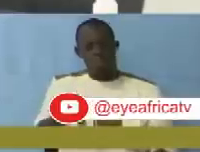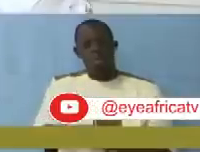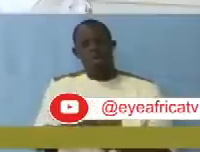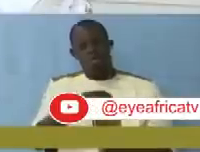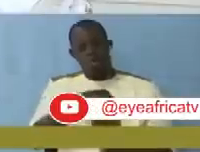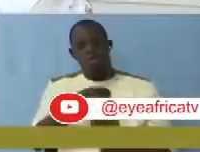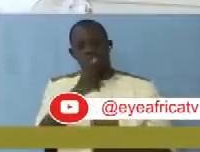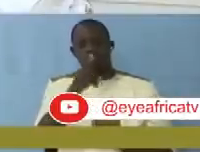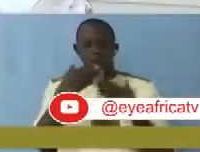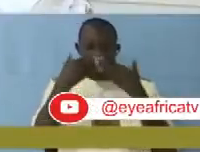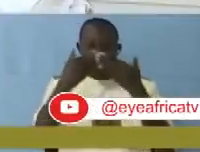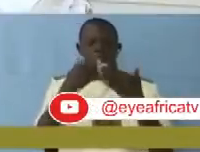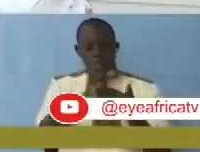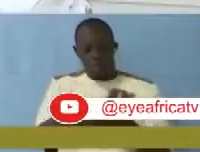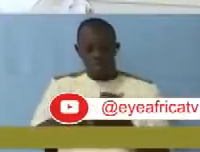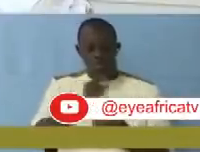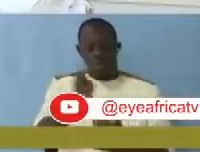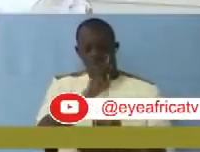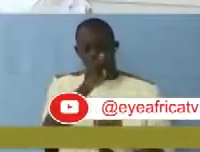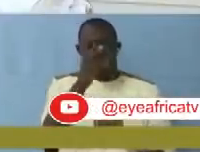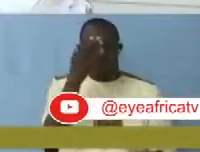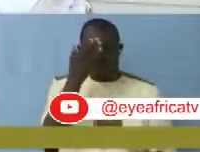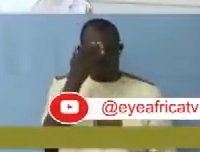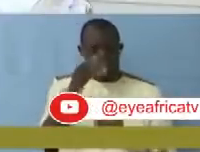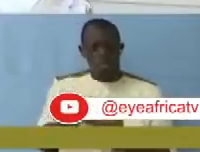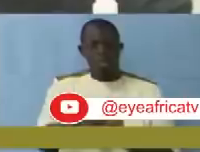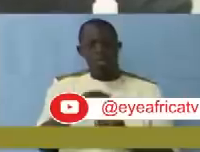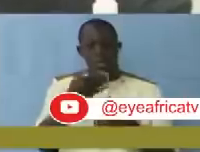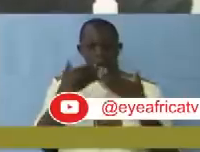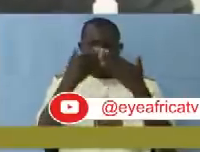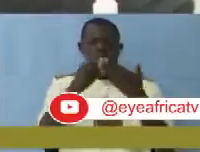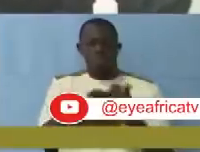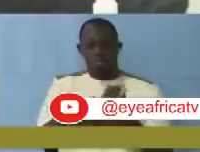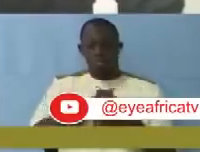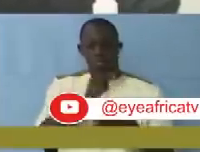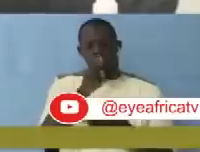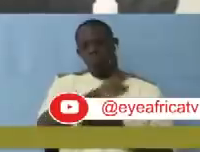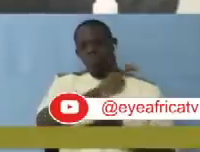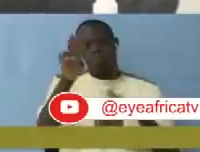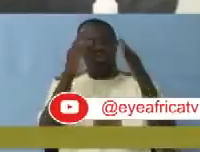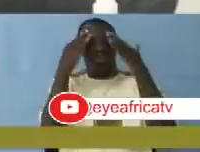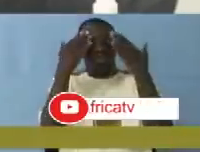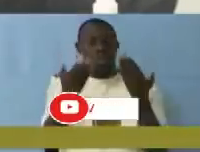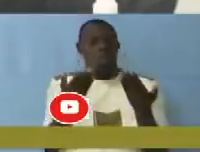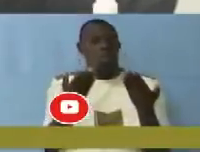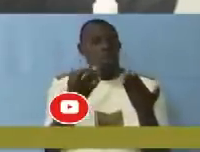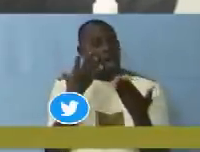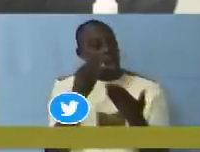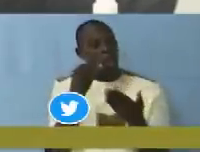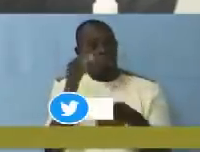told you what I know. Didn't I? Well, you told us you don't know how the NIA was structured.